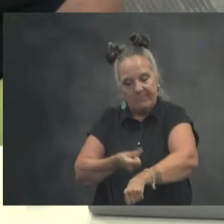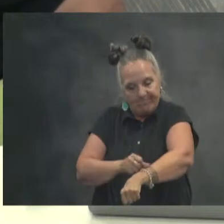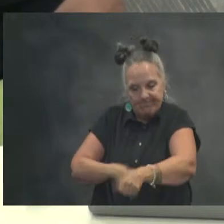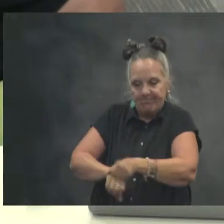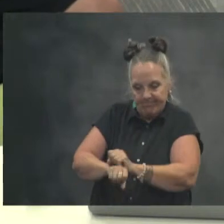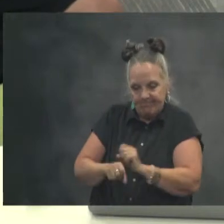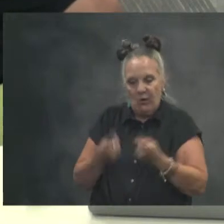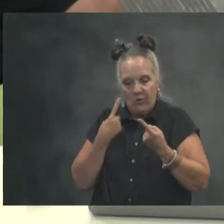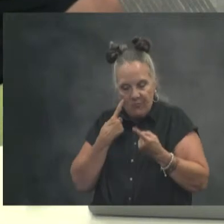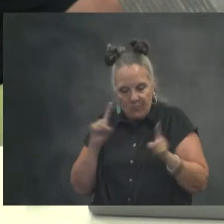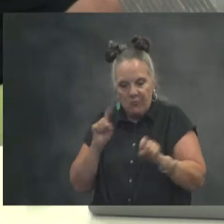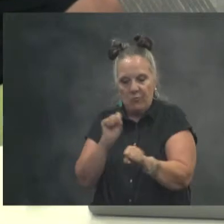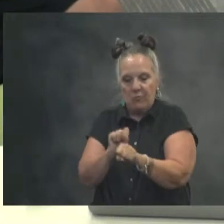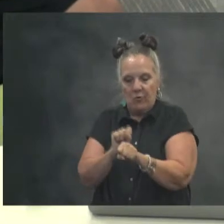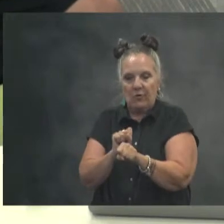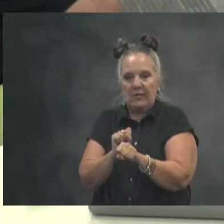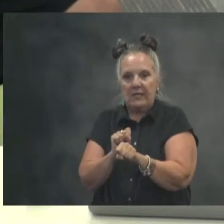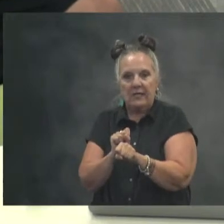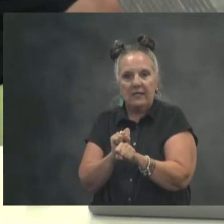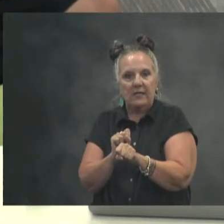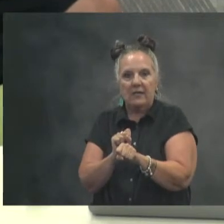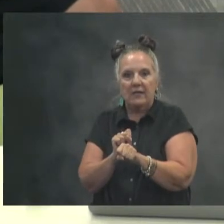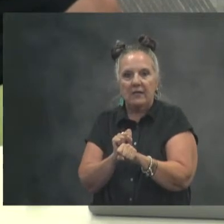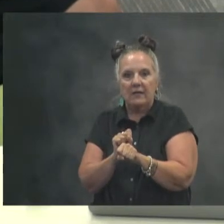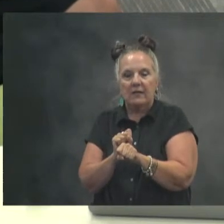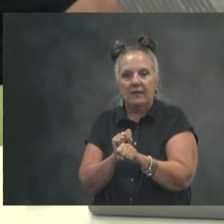And the Washington County has embraced that spirit